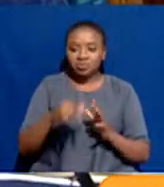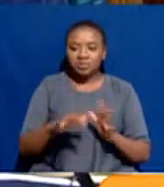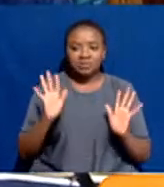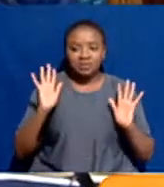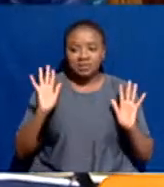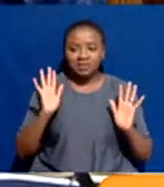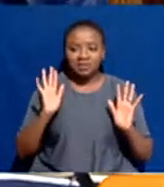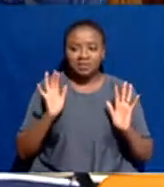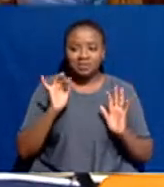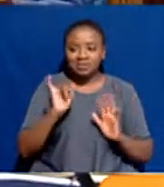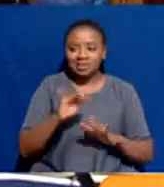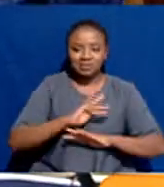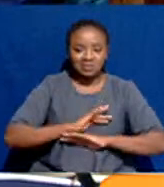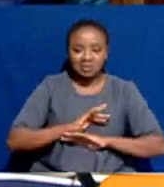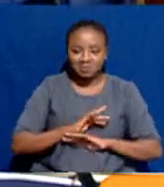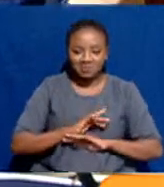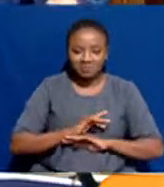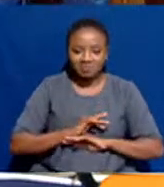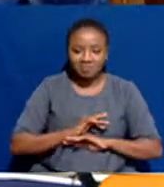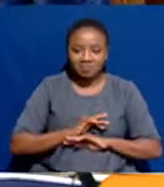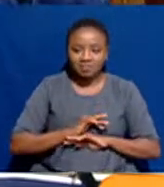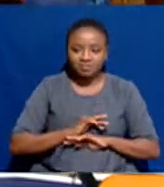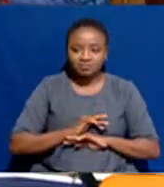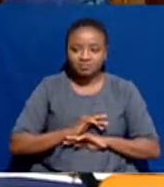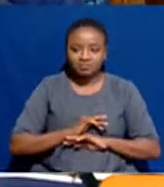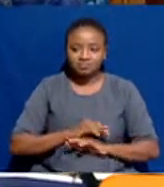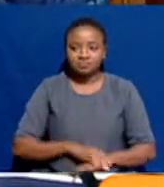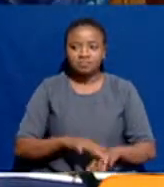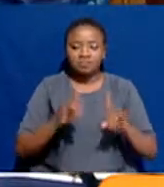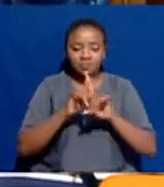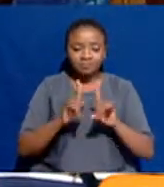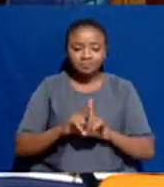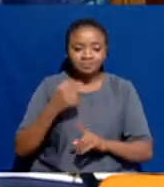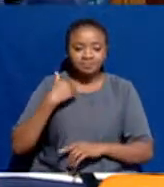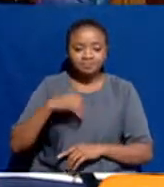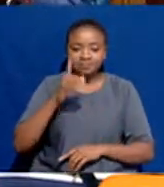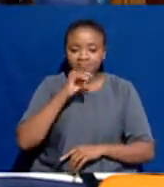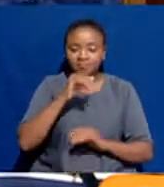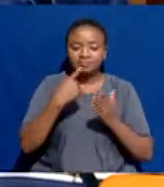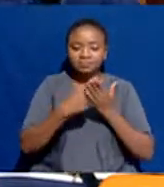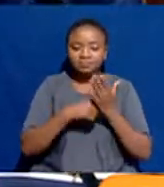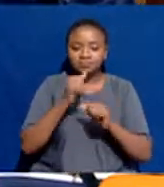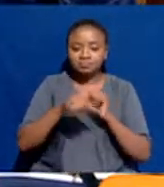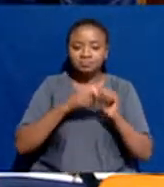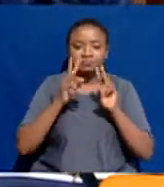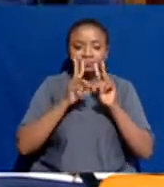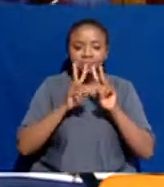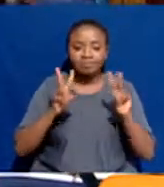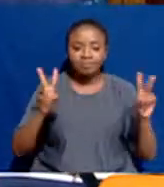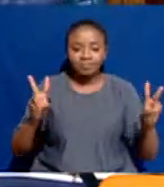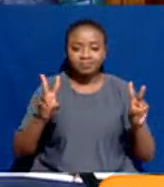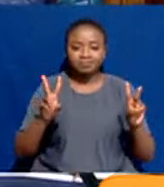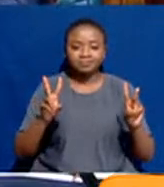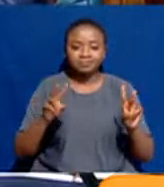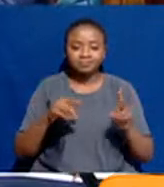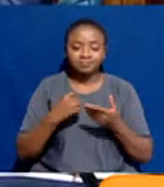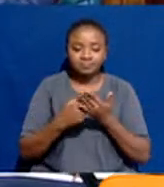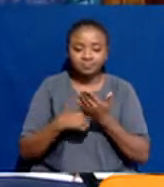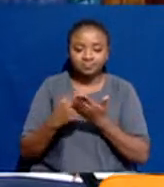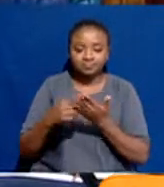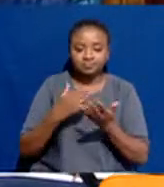okay? And I've already talked about peaceful demonstrations where there was dialogue